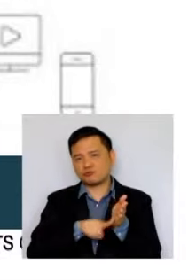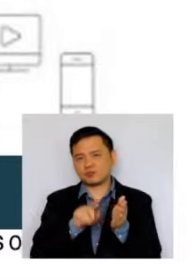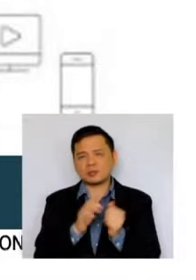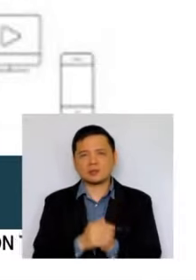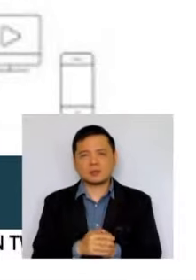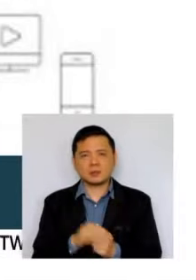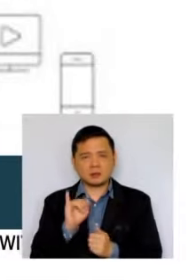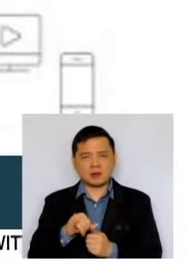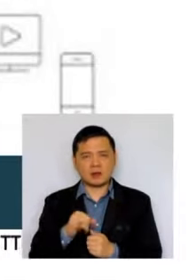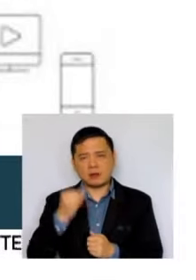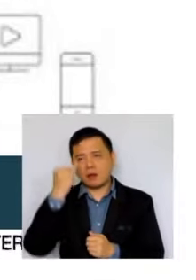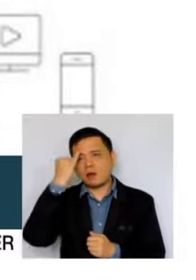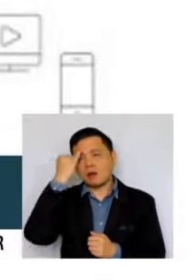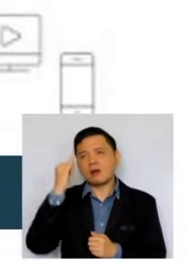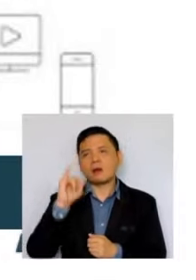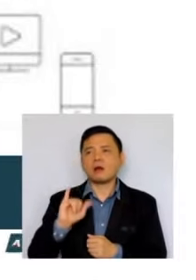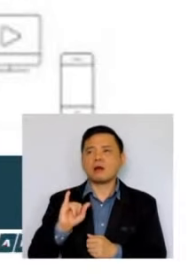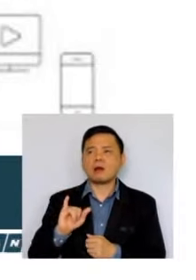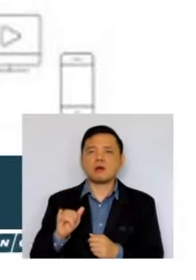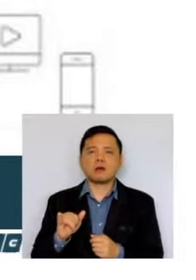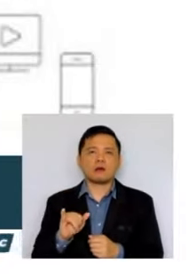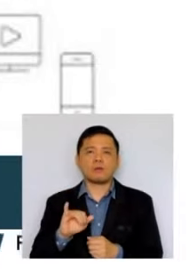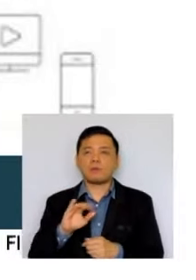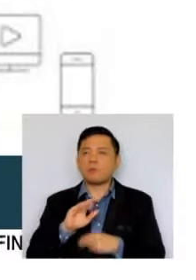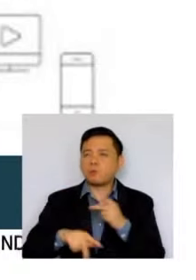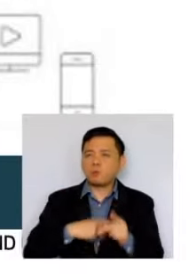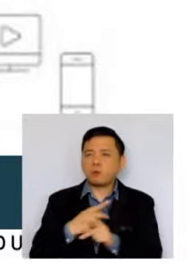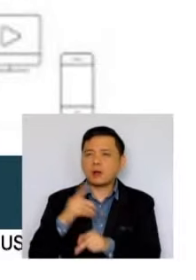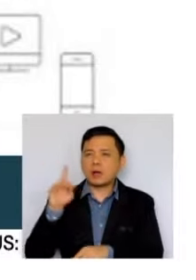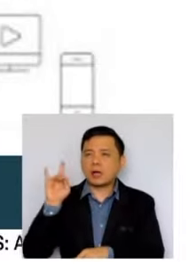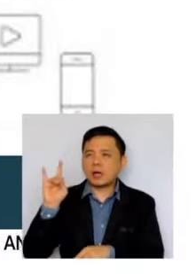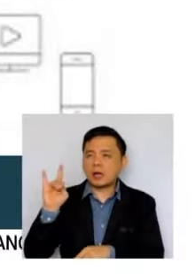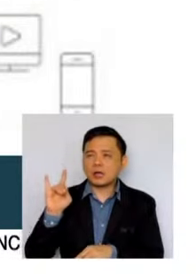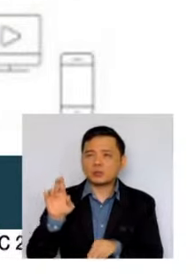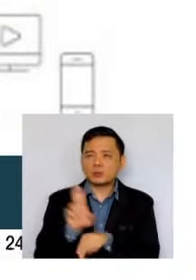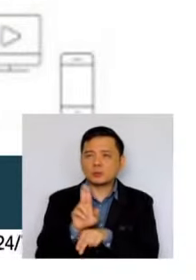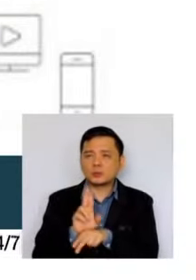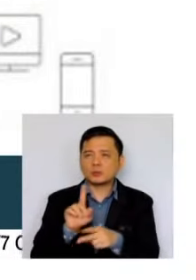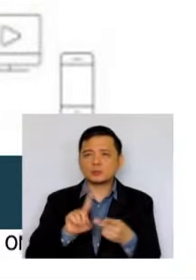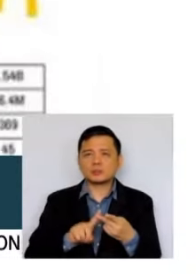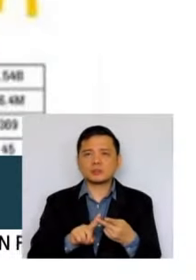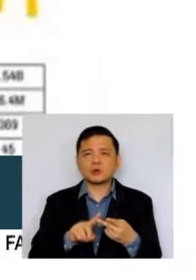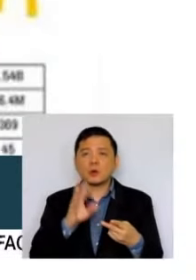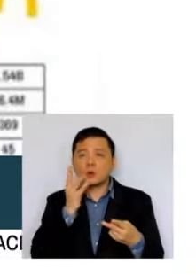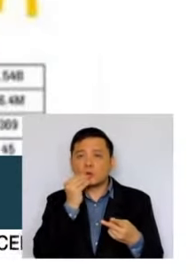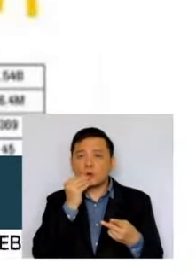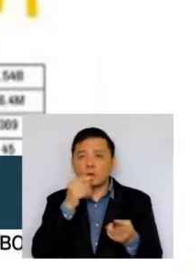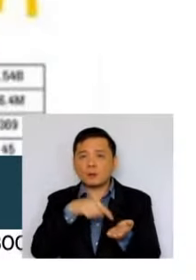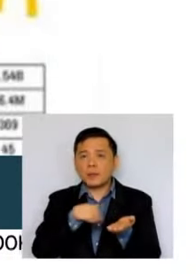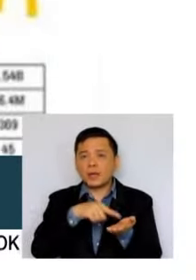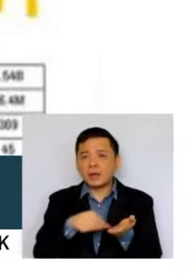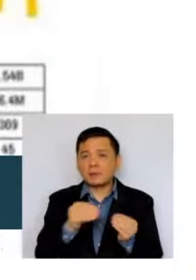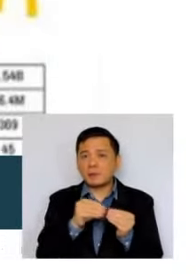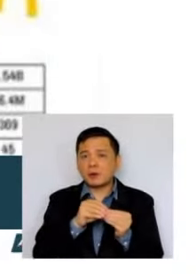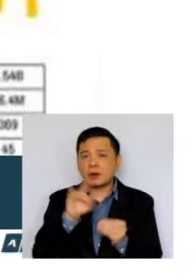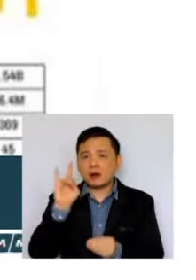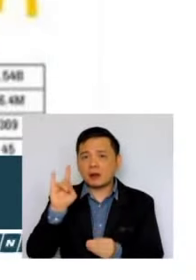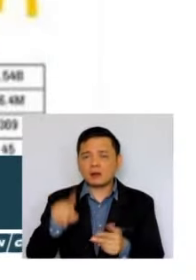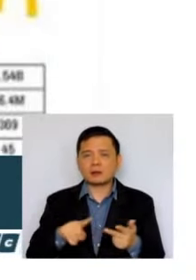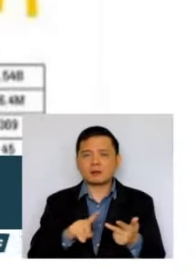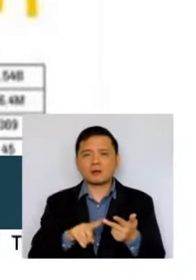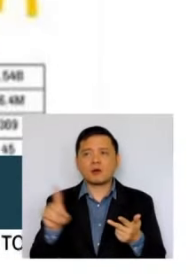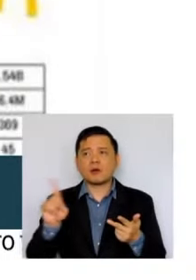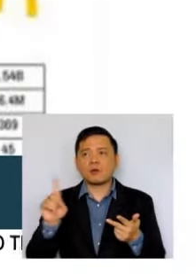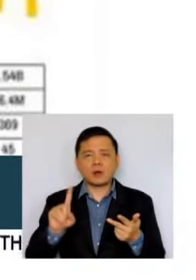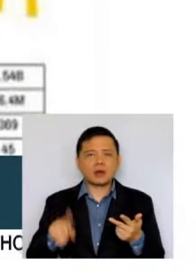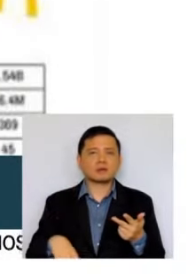type of ads are most in demand, who spends the most, and which social media channels take the